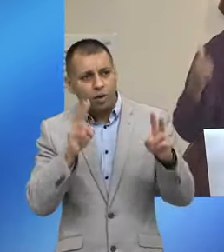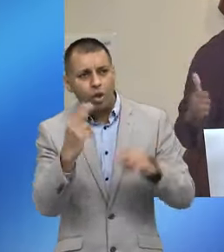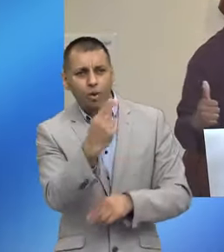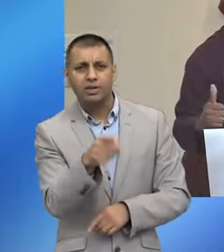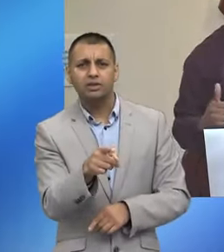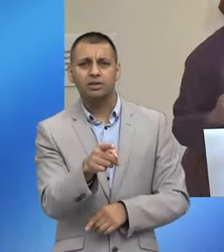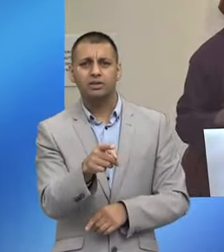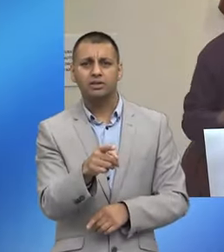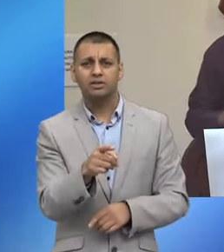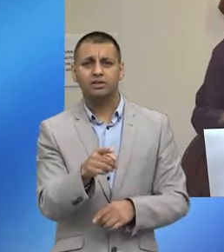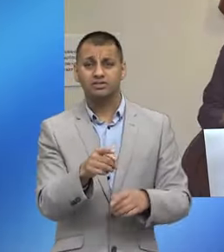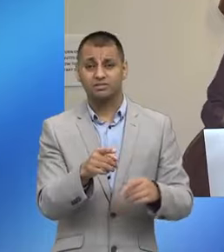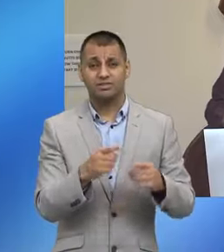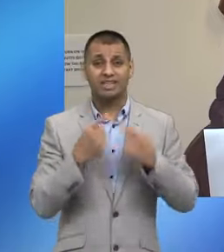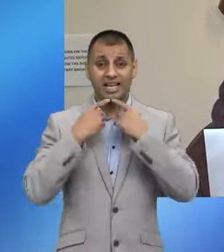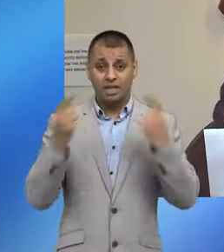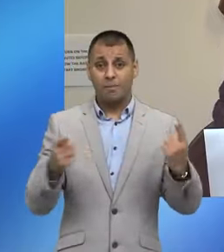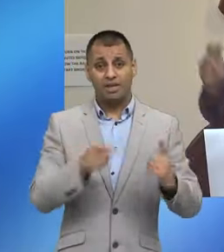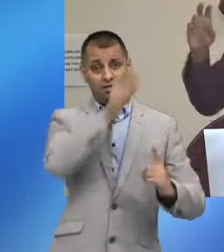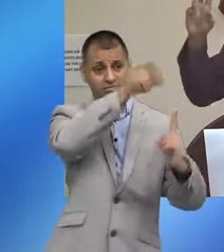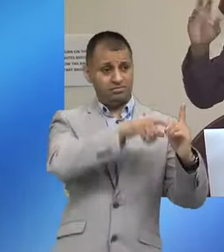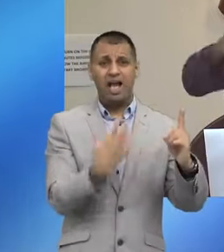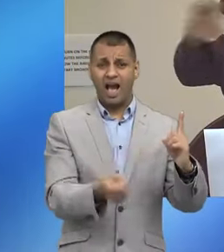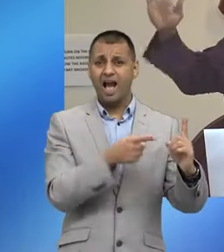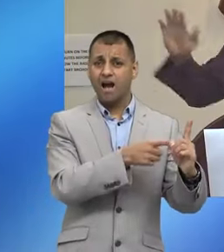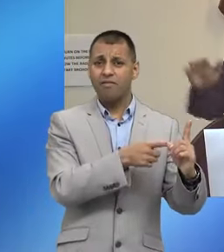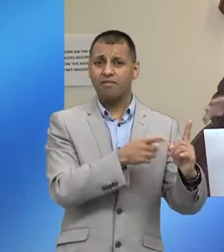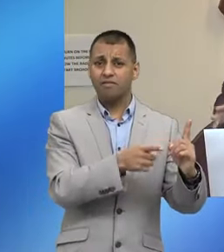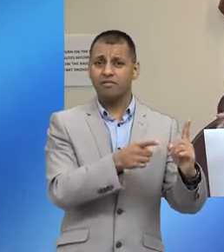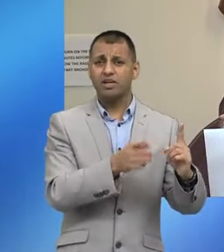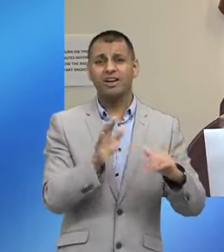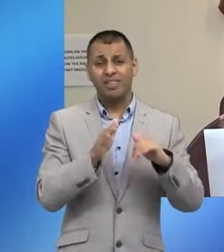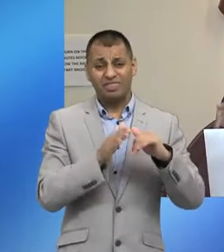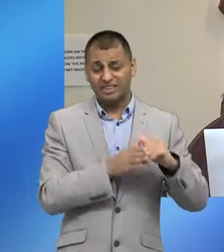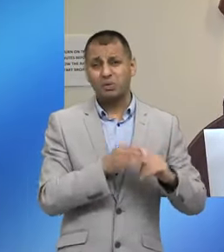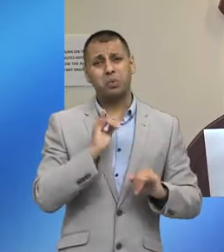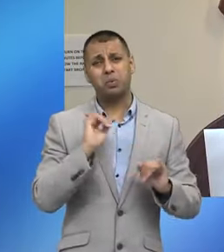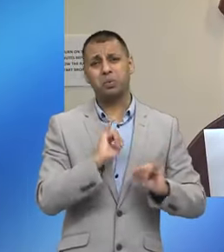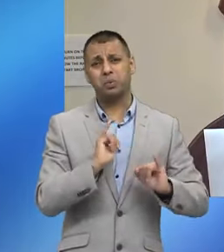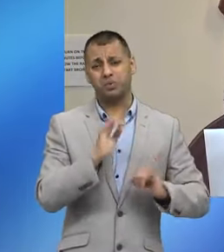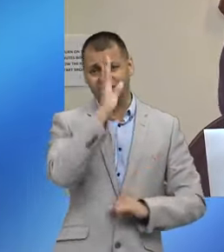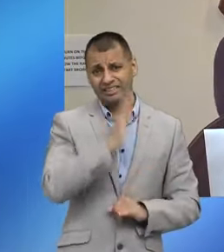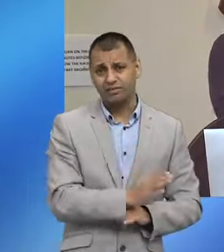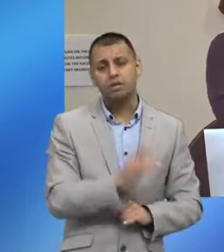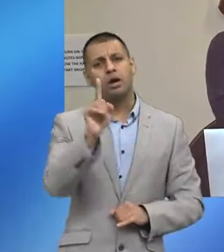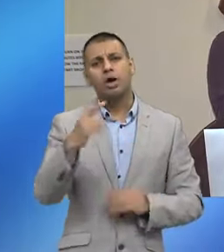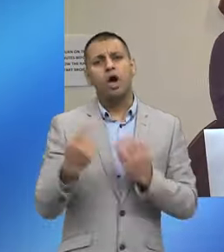that Wali, he has smallpox. If that's not a handicap, I don't know what a handicap is. Other scholars said that he had